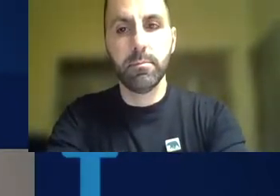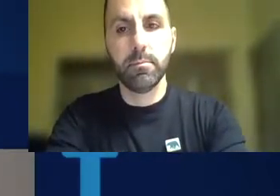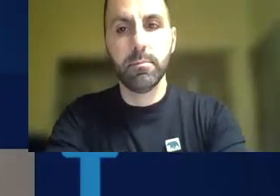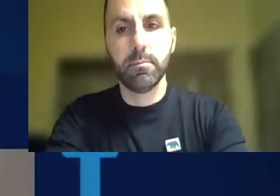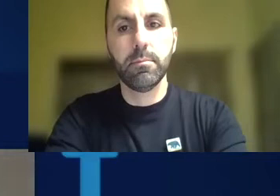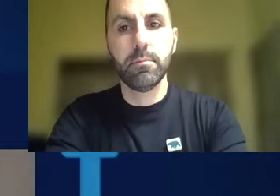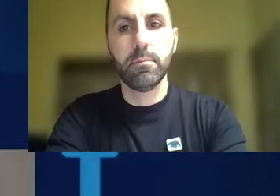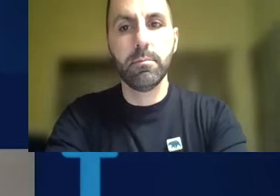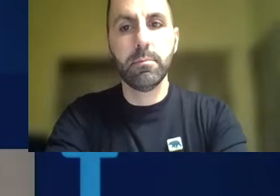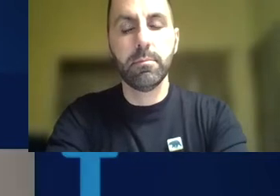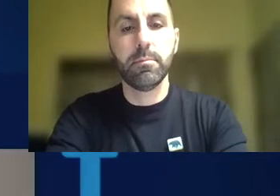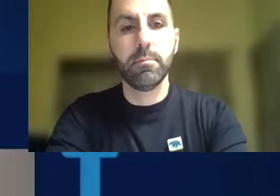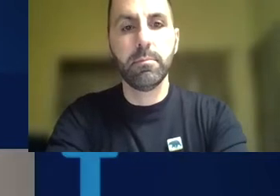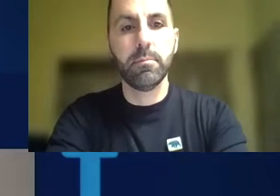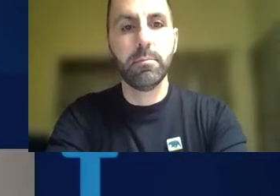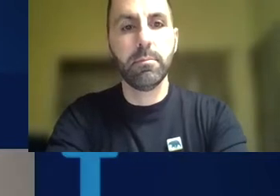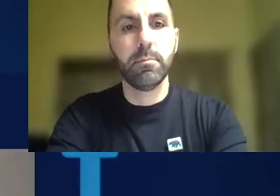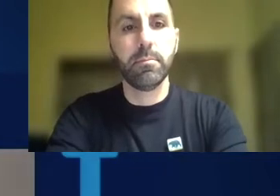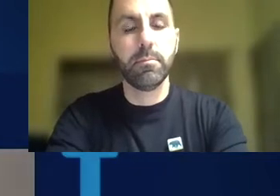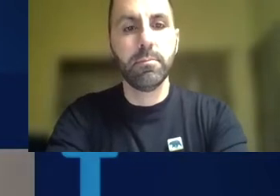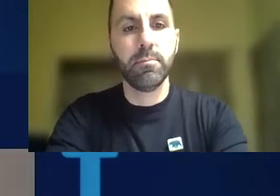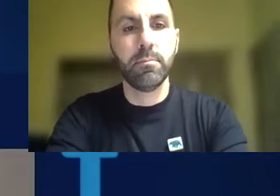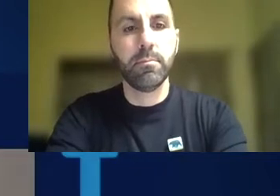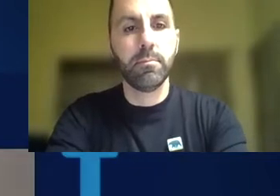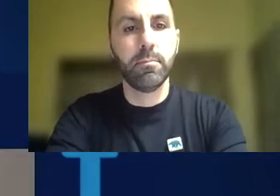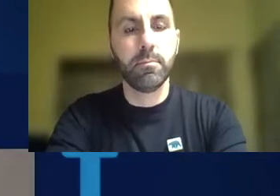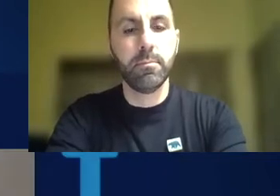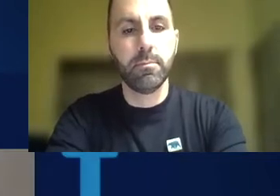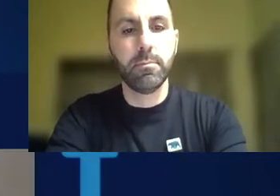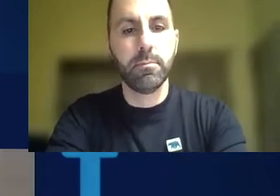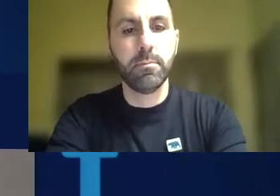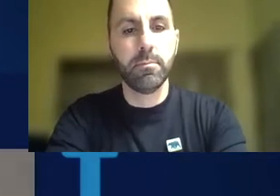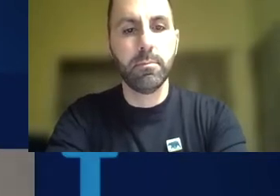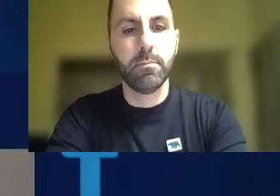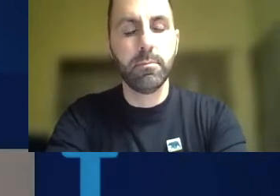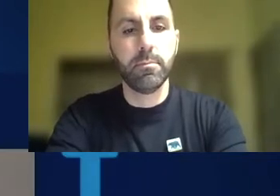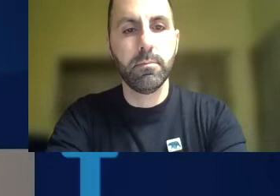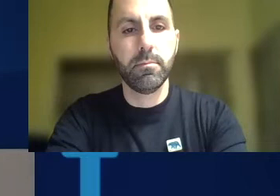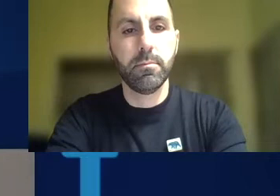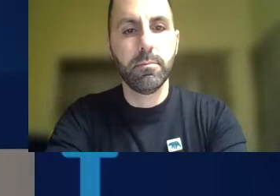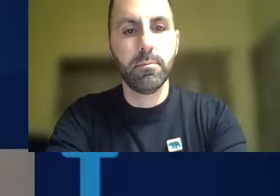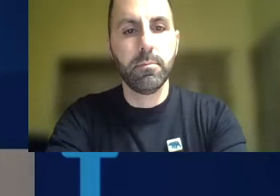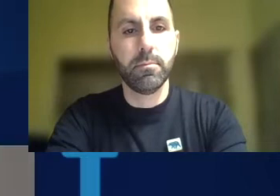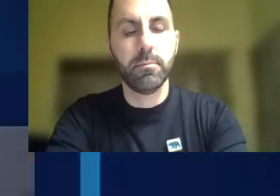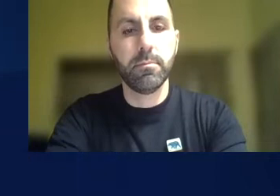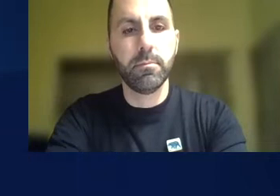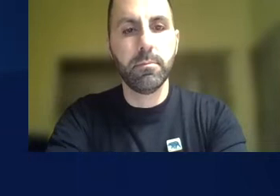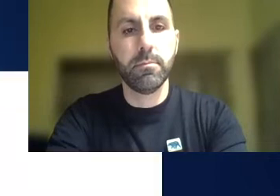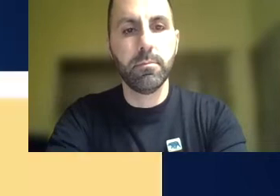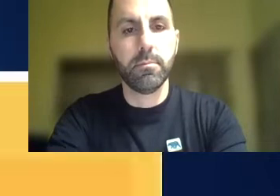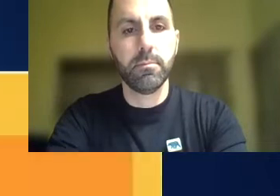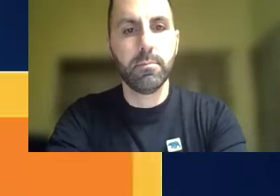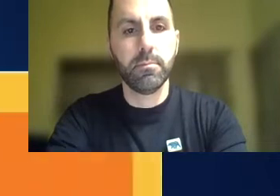trail raiser. And if you can do your part for the Democratic Party and raise small dollar donations, that's the best way for our party to do what it stands for.